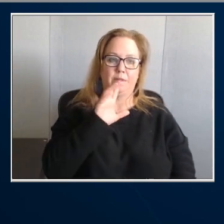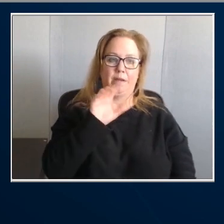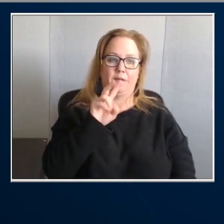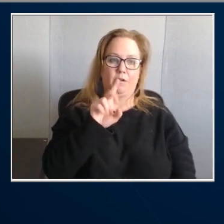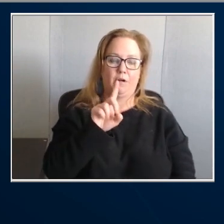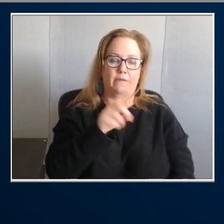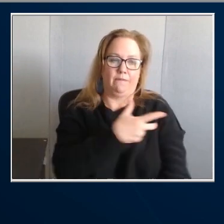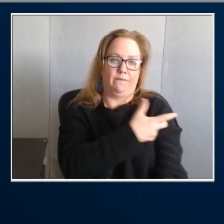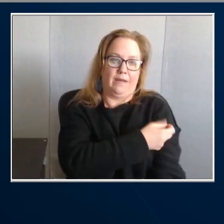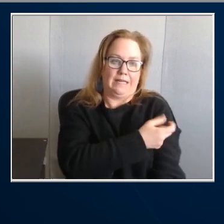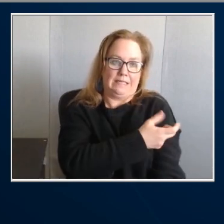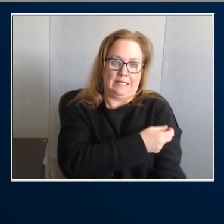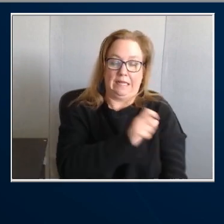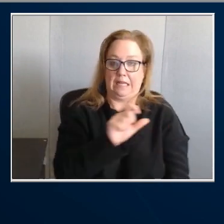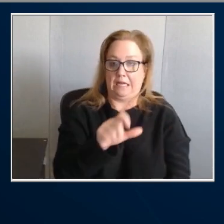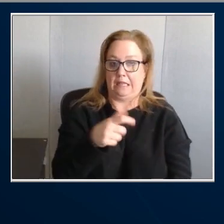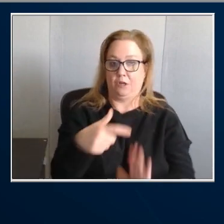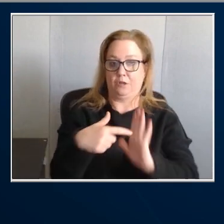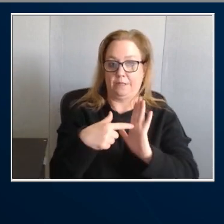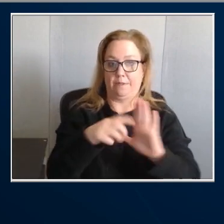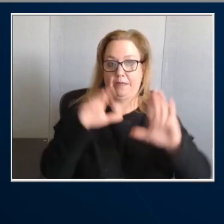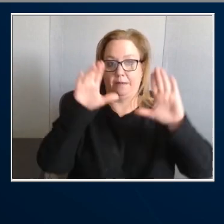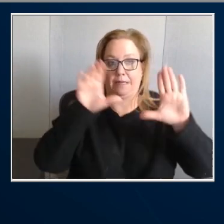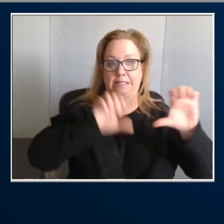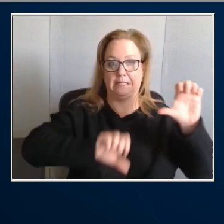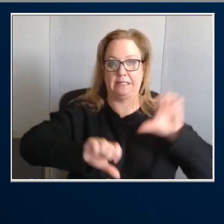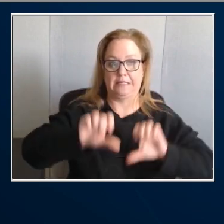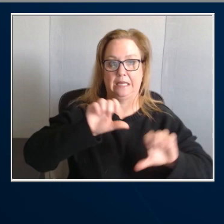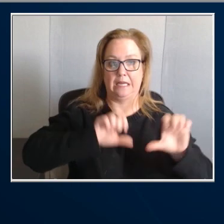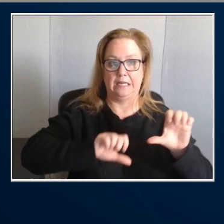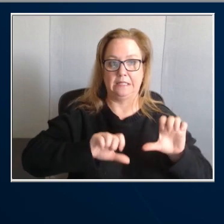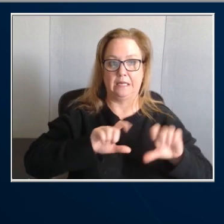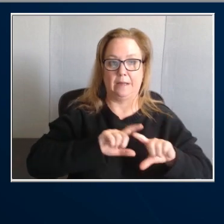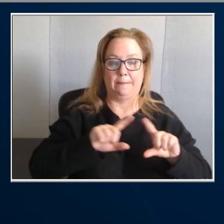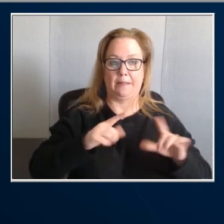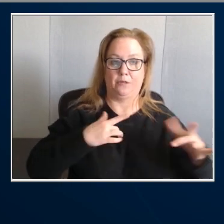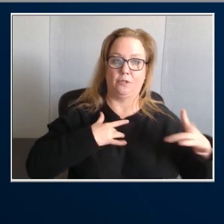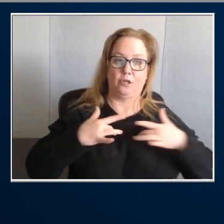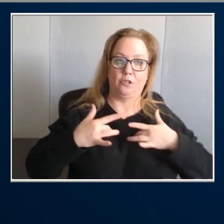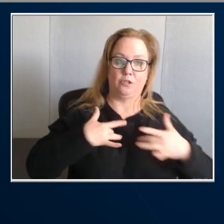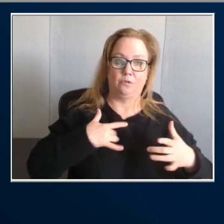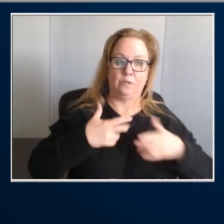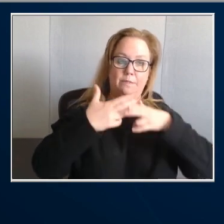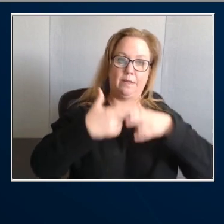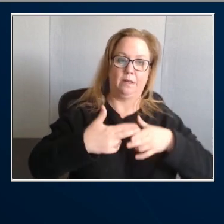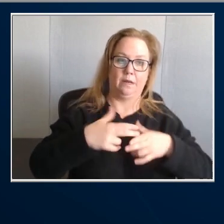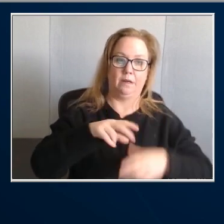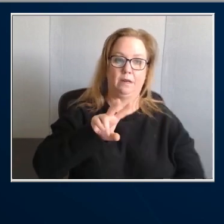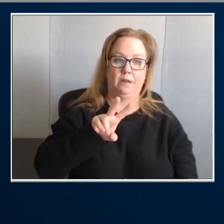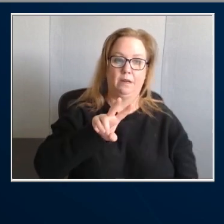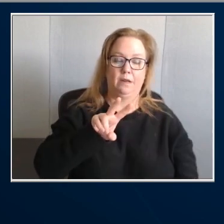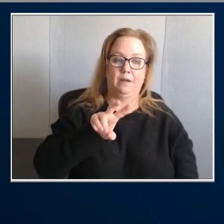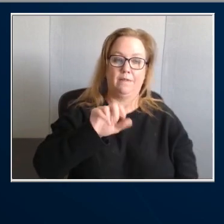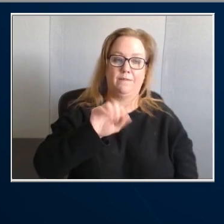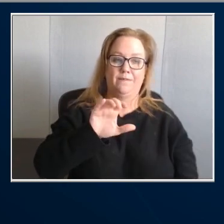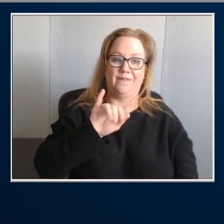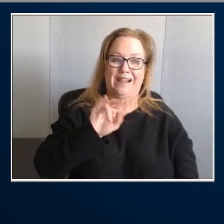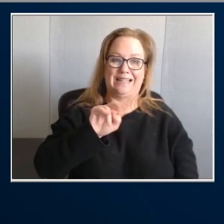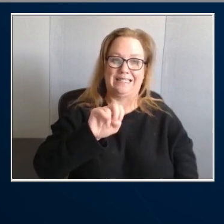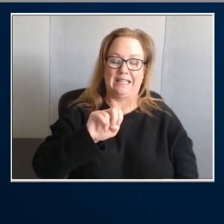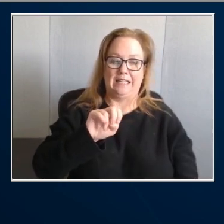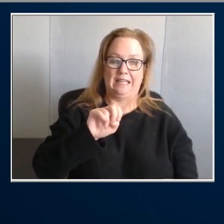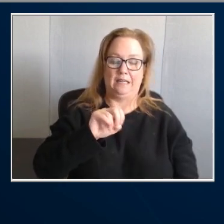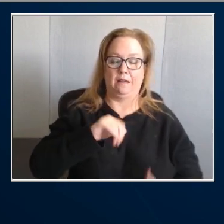this program, but another example of amazing science. But there is a real concern of what's being called vaccine fatigue. Some people just getting tired of hearing